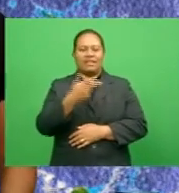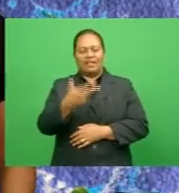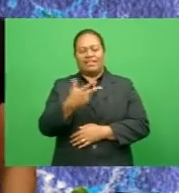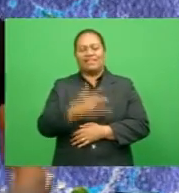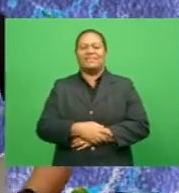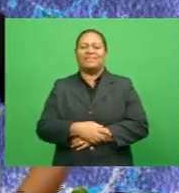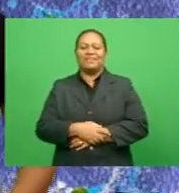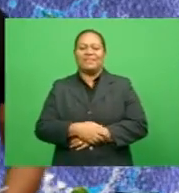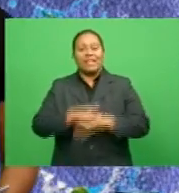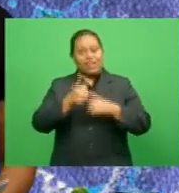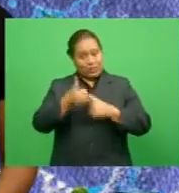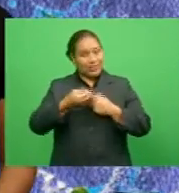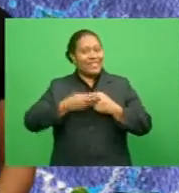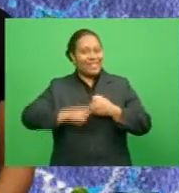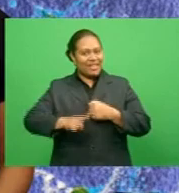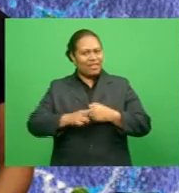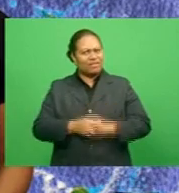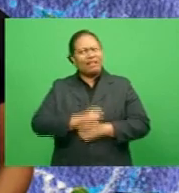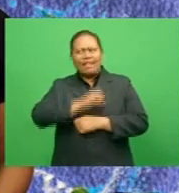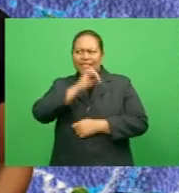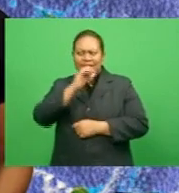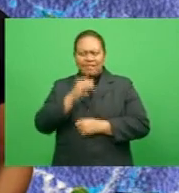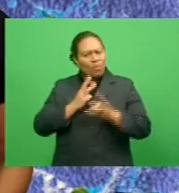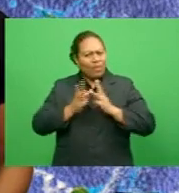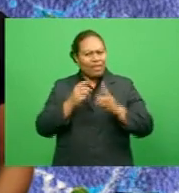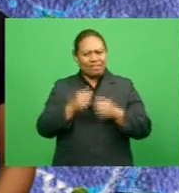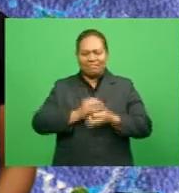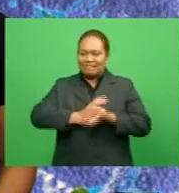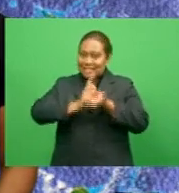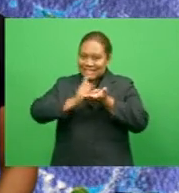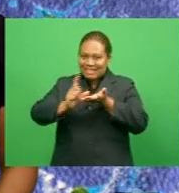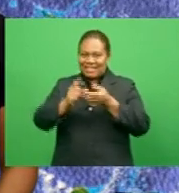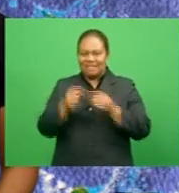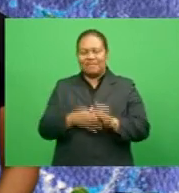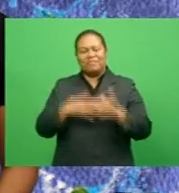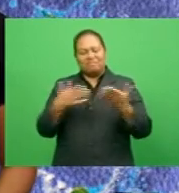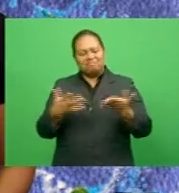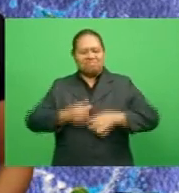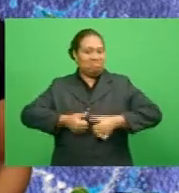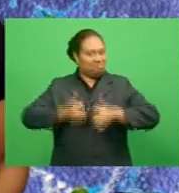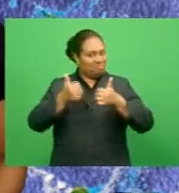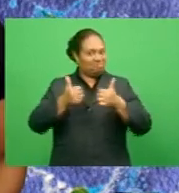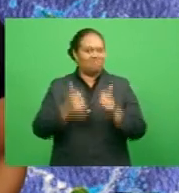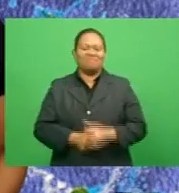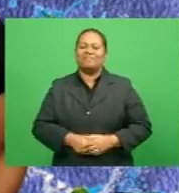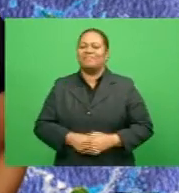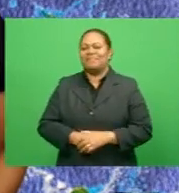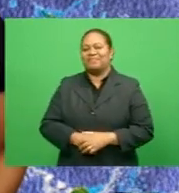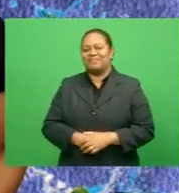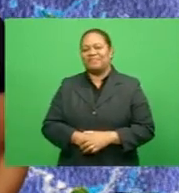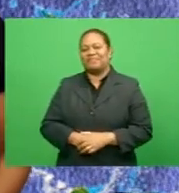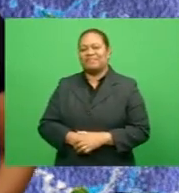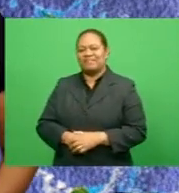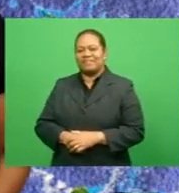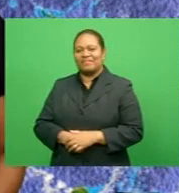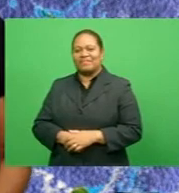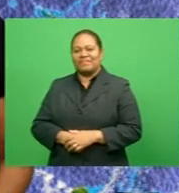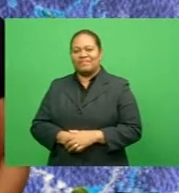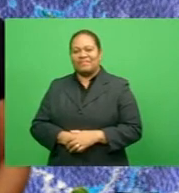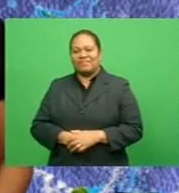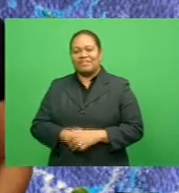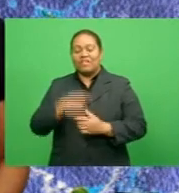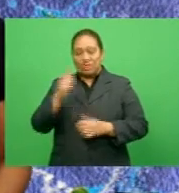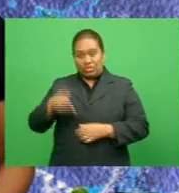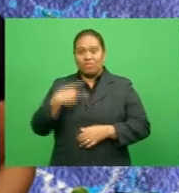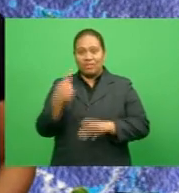tomorrow, good news. The weather looks clear. The weather is actually too good for a weekday, don't you think?